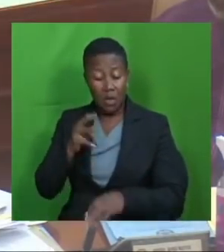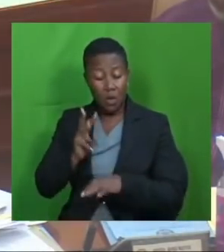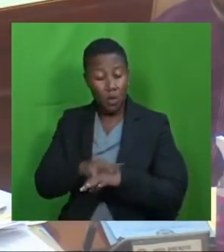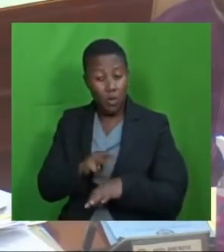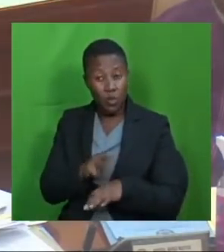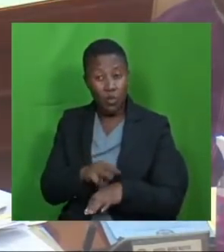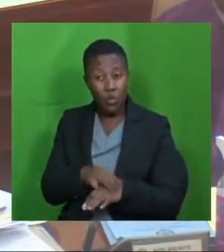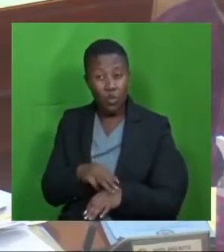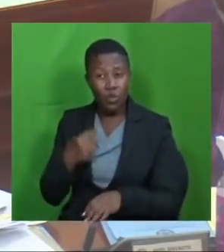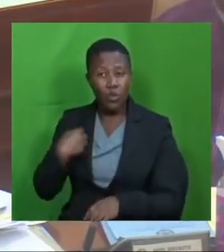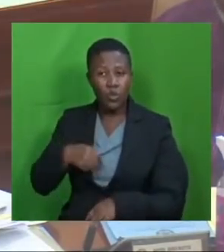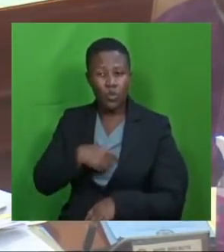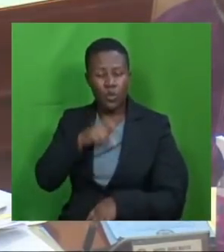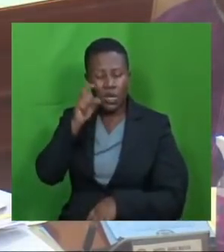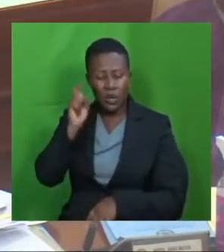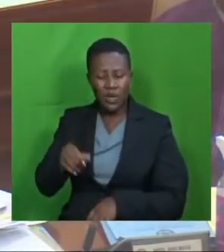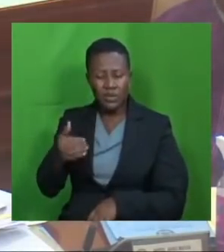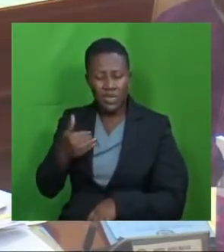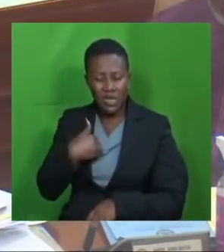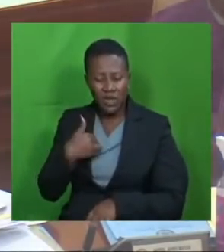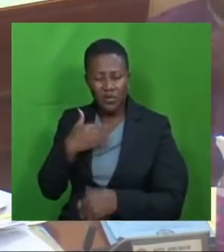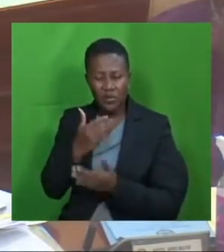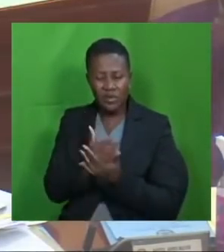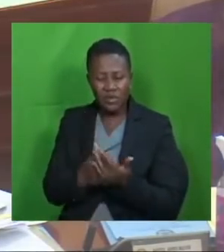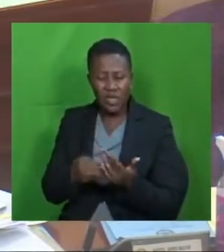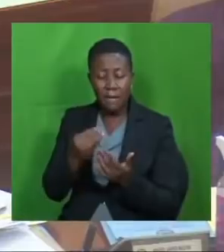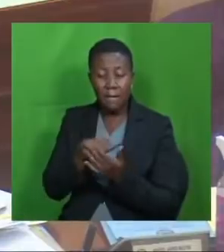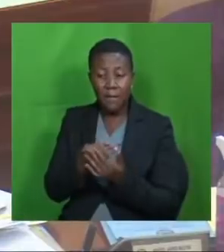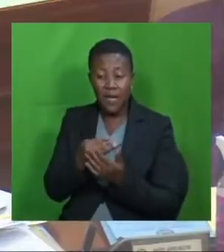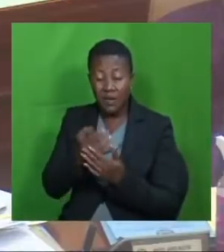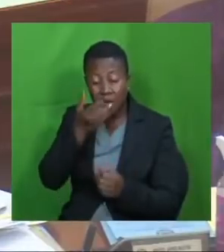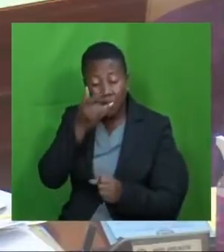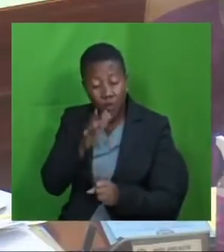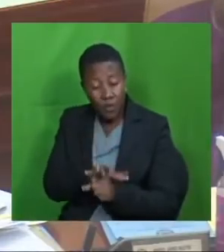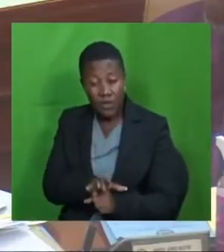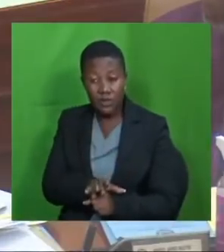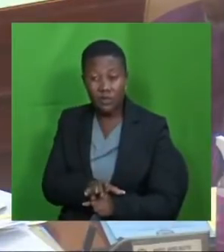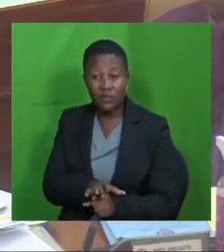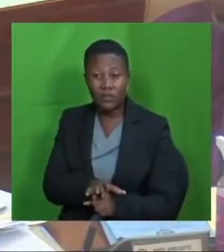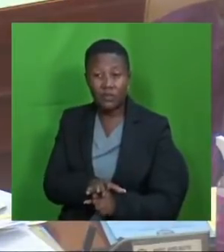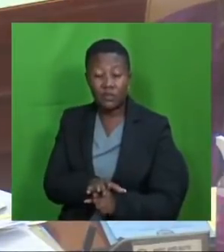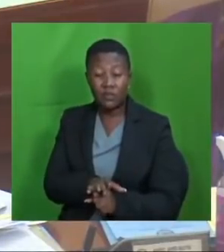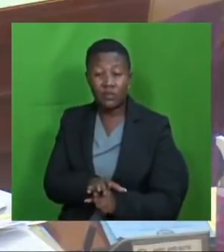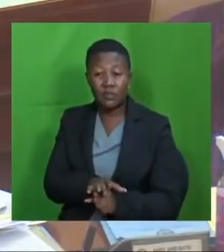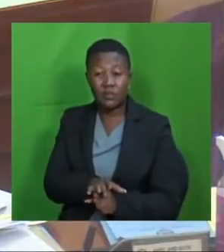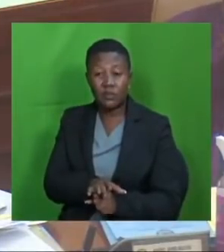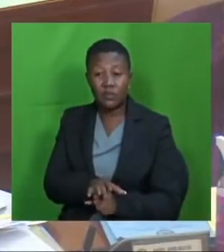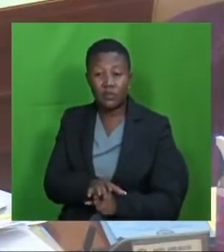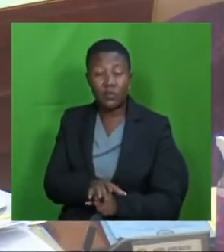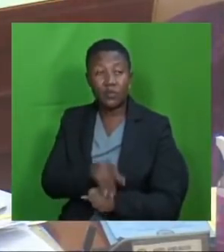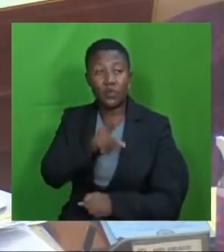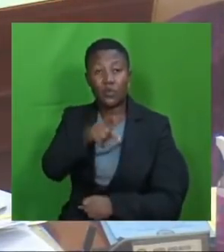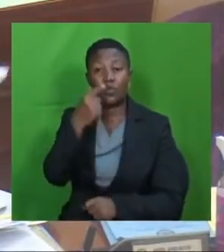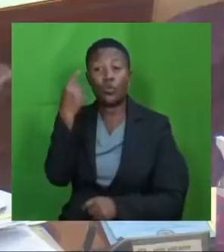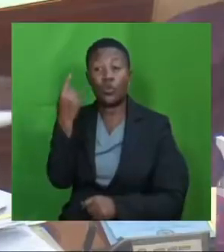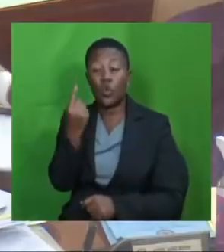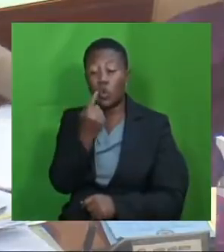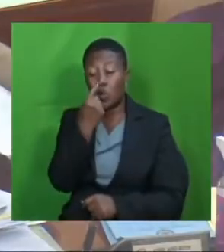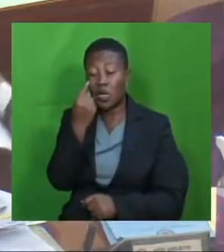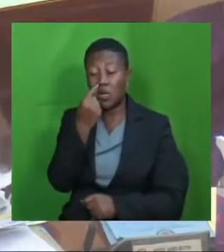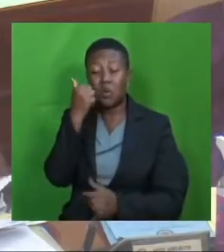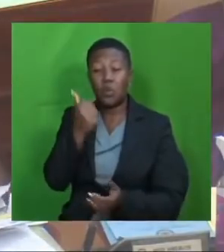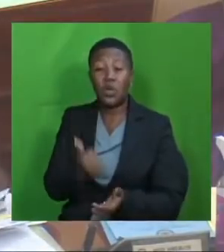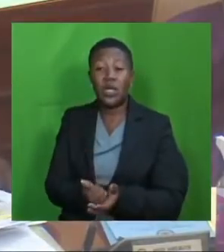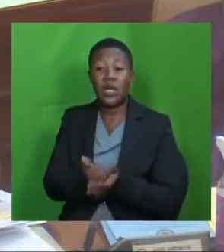have some revenue assurance. But, Mr. Speaker, you are only going to enrich the telcos with